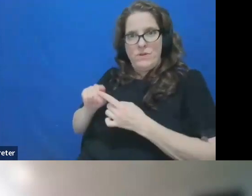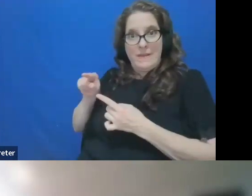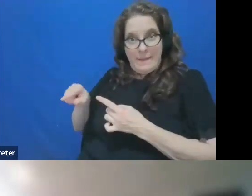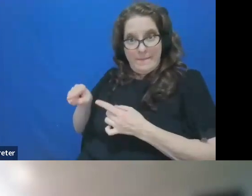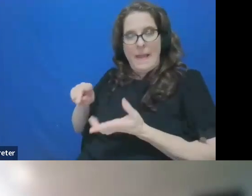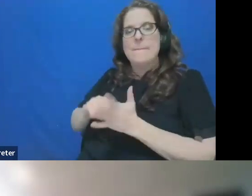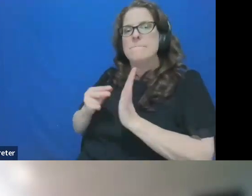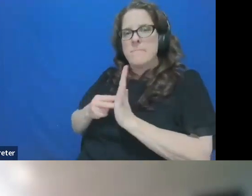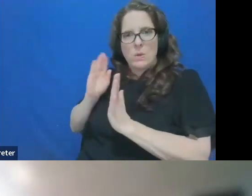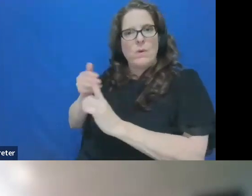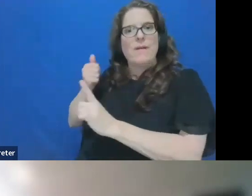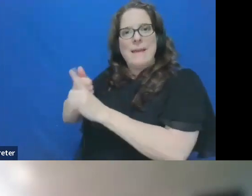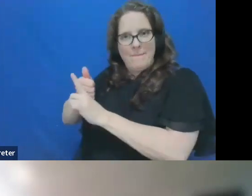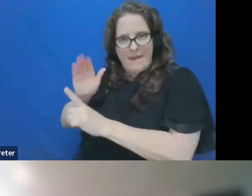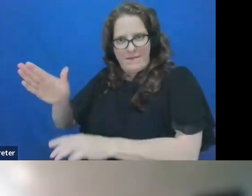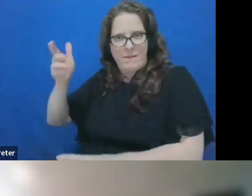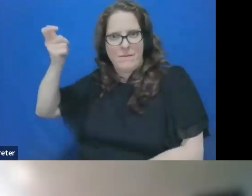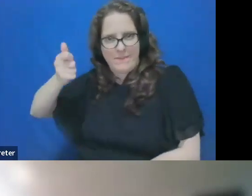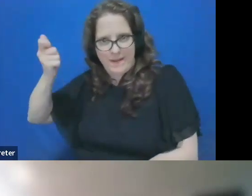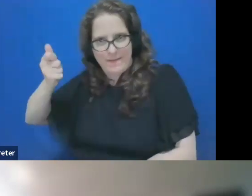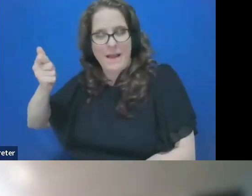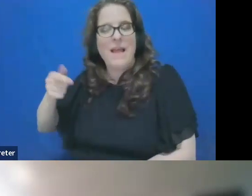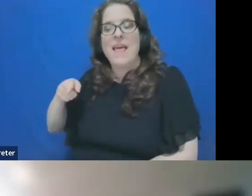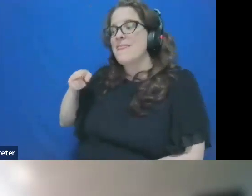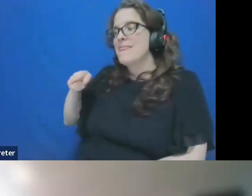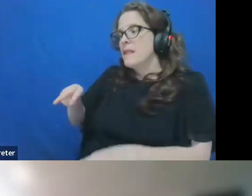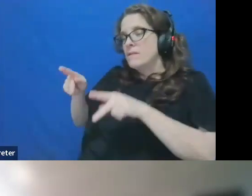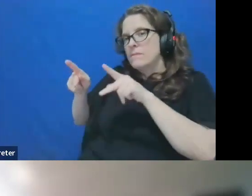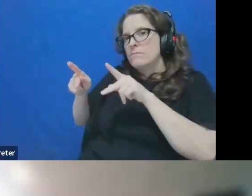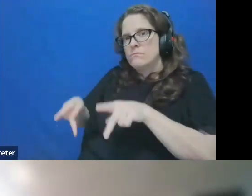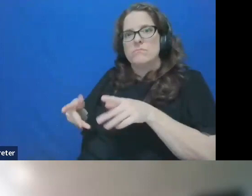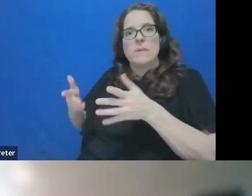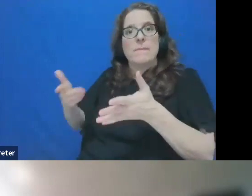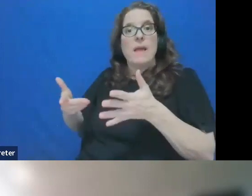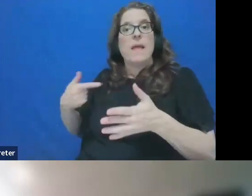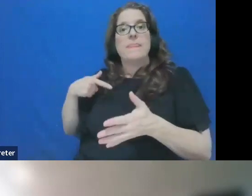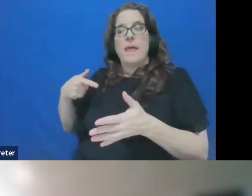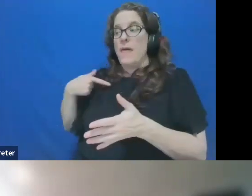to own assets outright that might become disqualified.